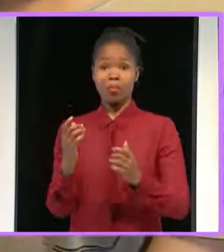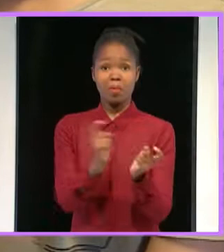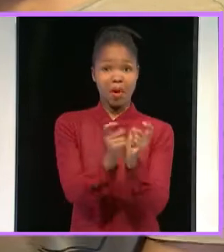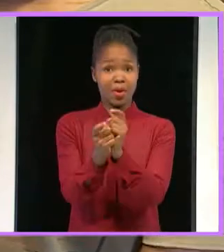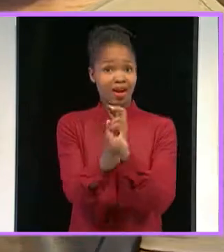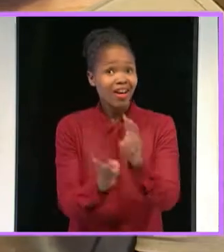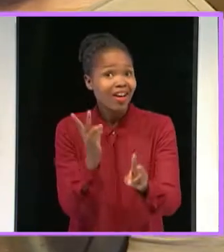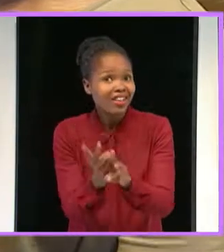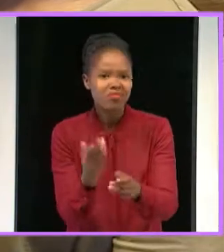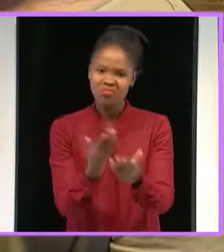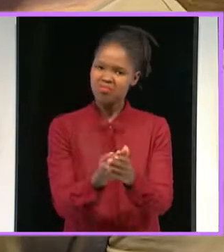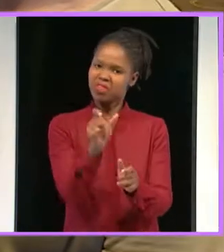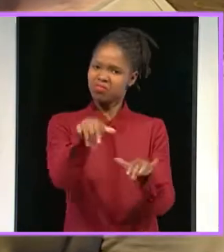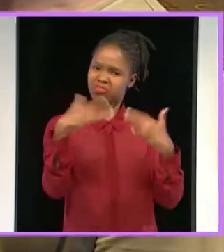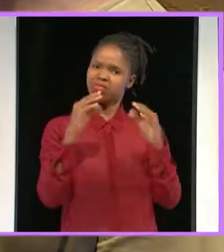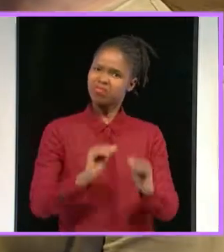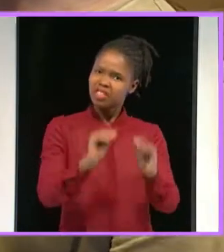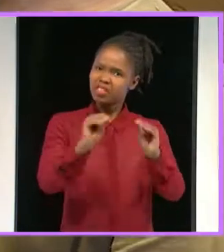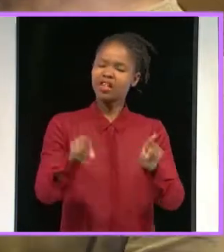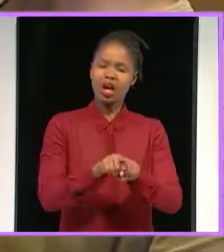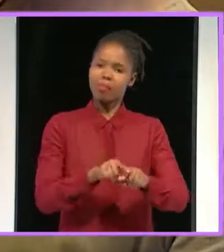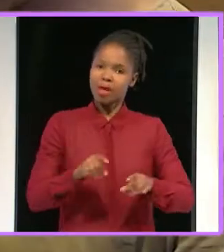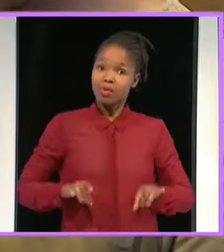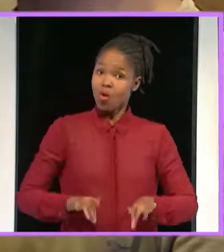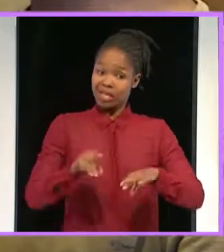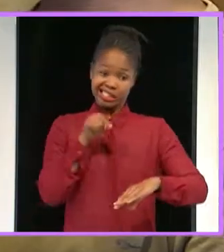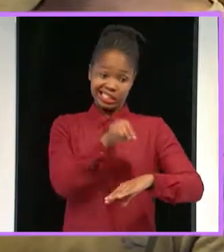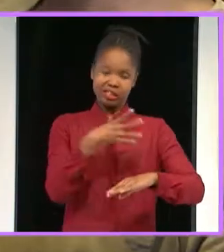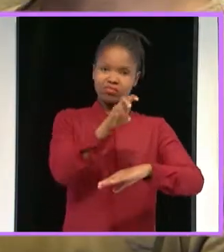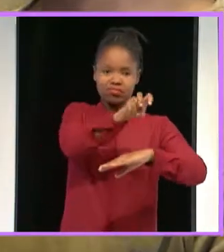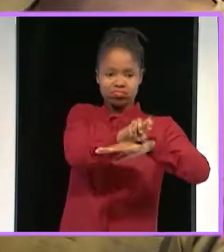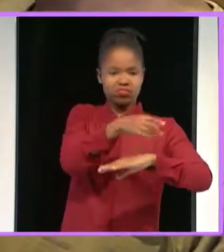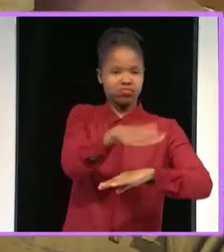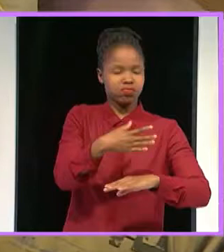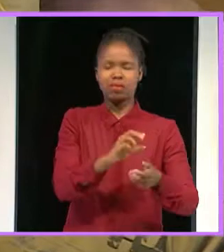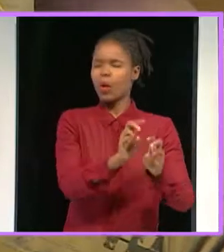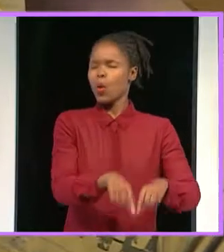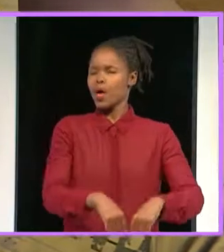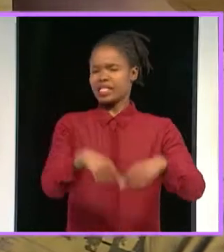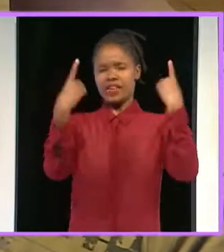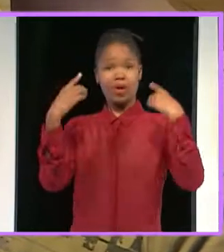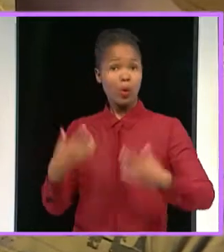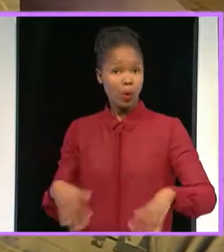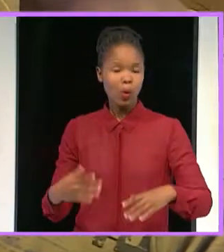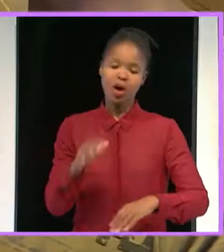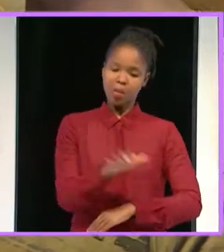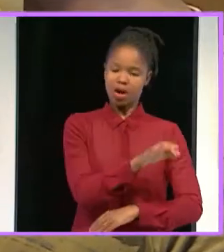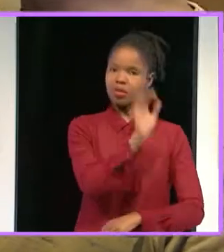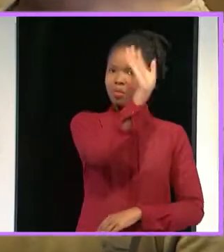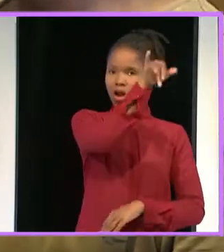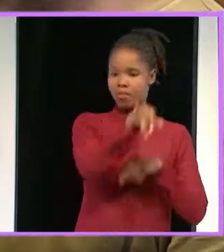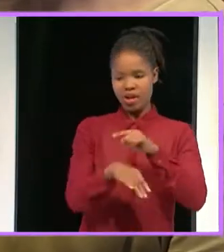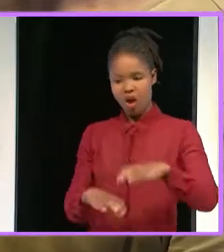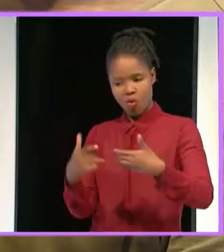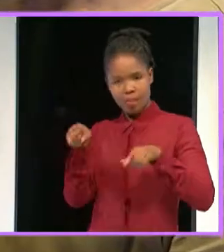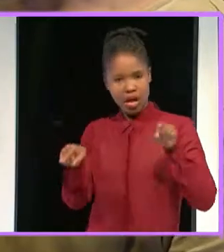see if we can teach them more because the wheelchairs are different. The sporting code is very different because we've seen wheelchair basketball. Yes. But now